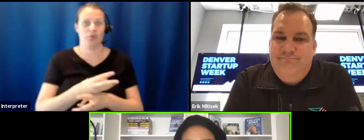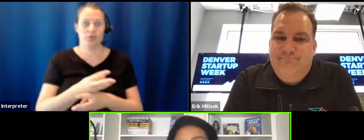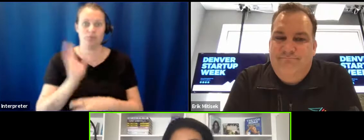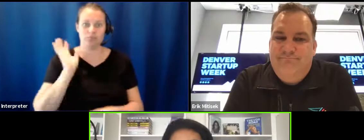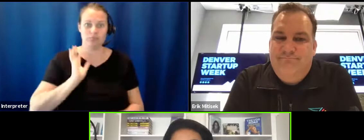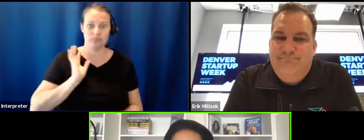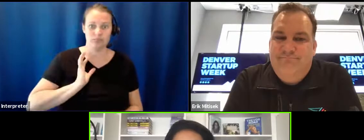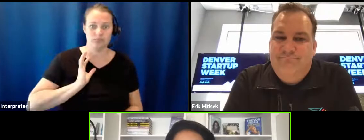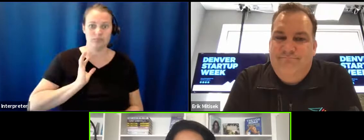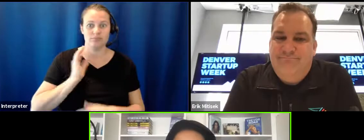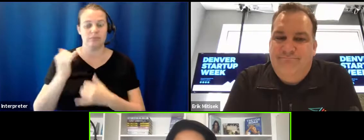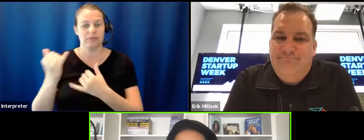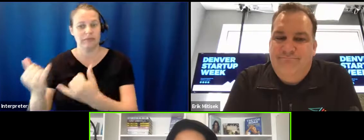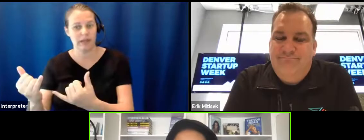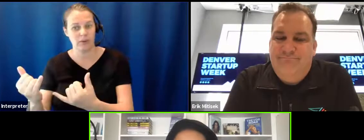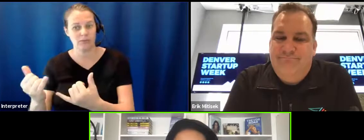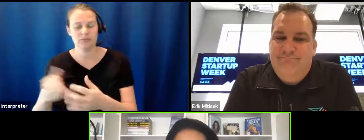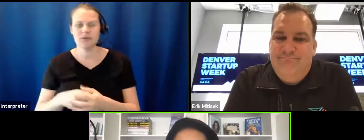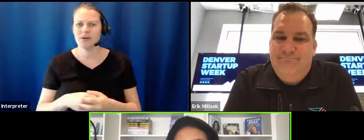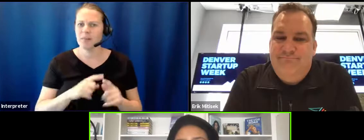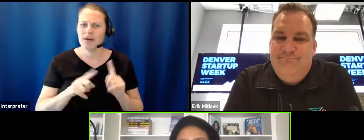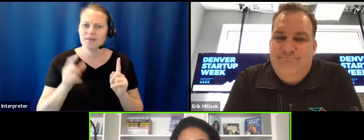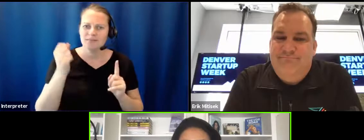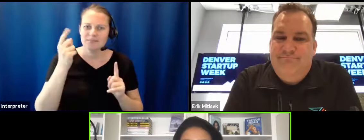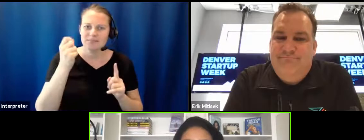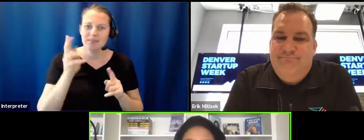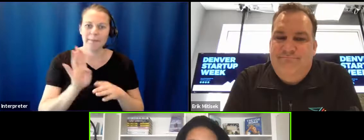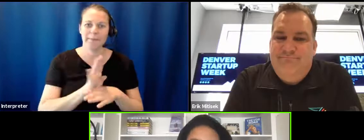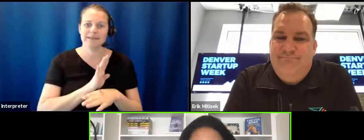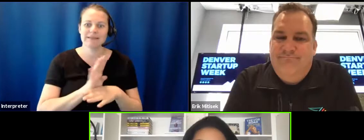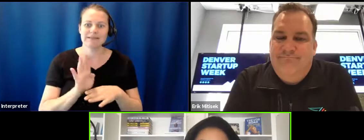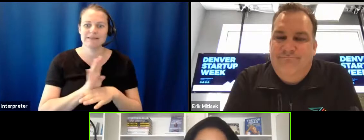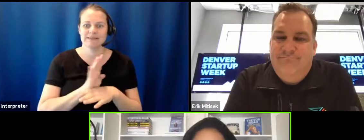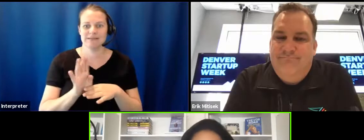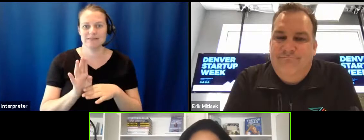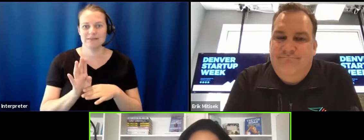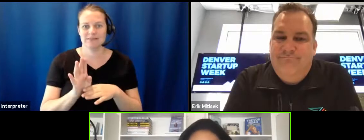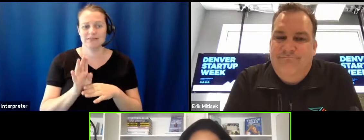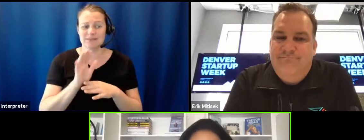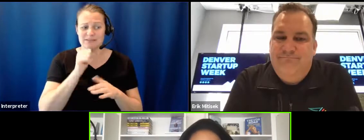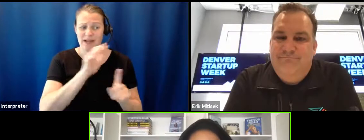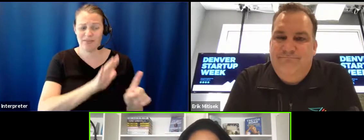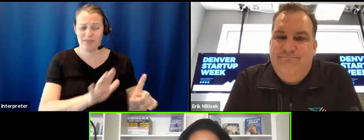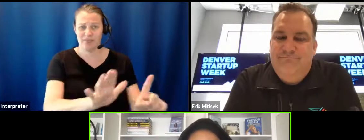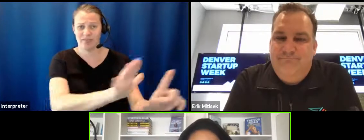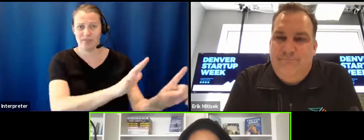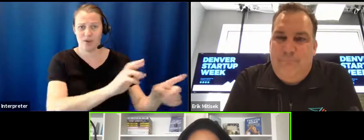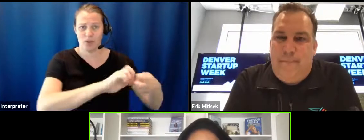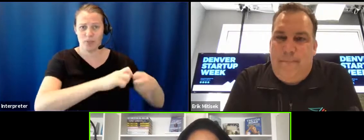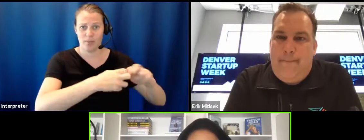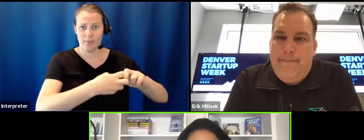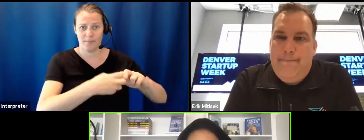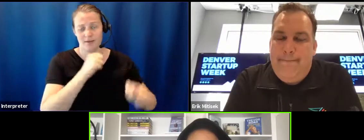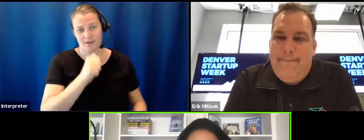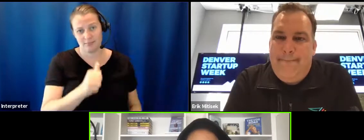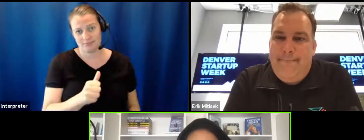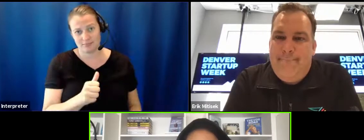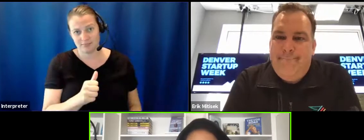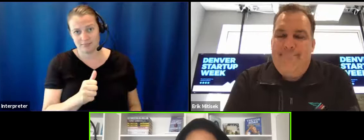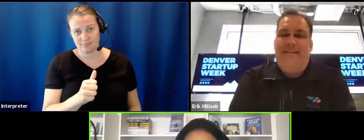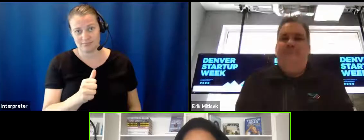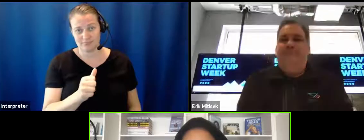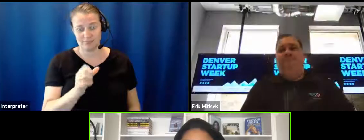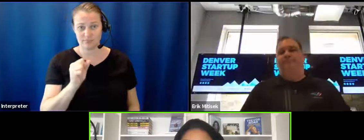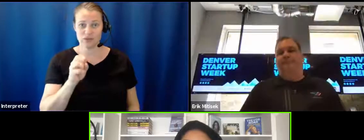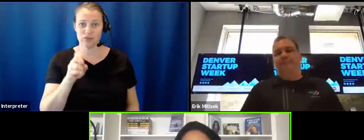This is business, you know, and is not everyone else's problem. So, you know, you have to be really grounded,